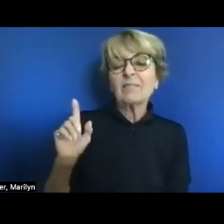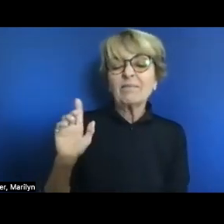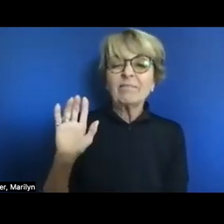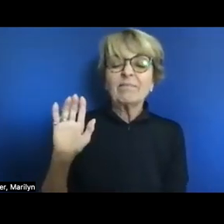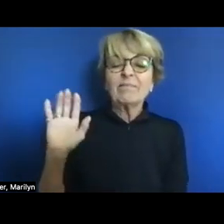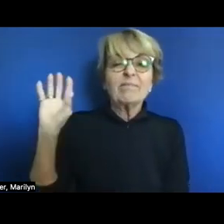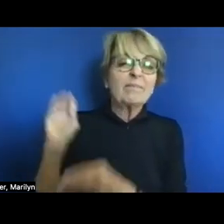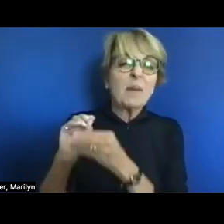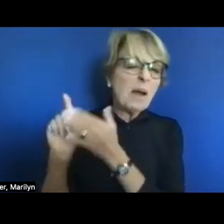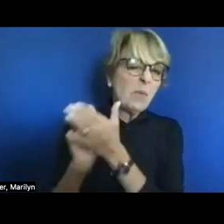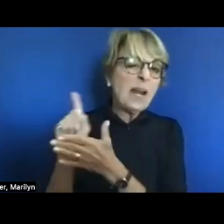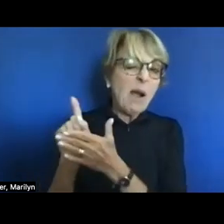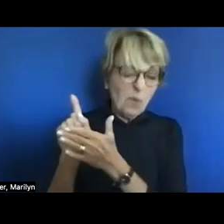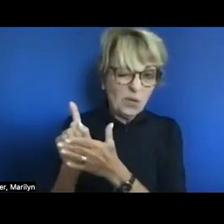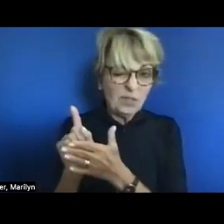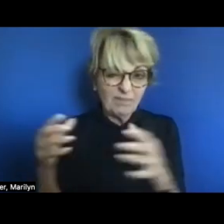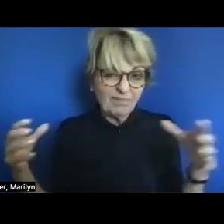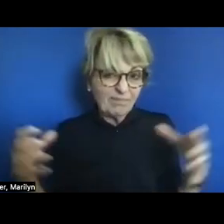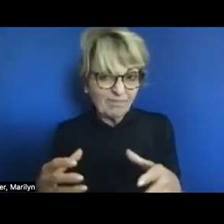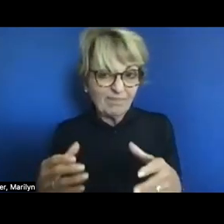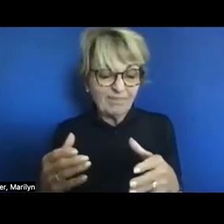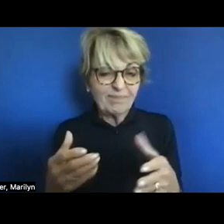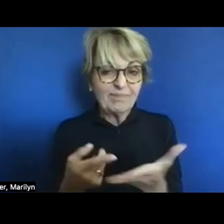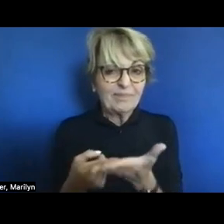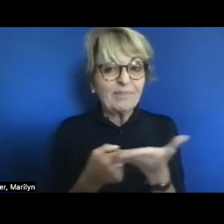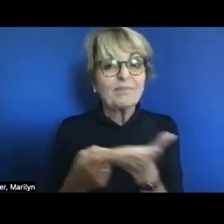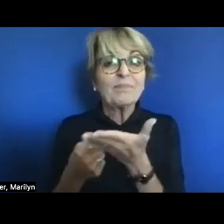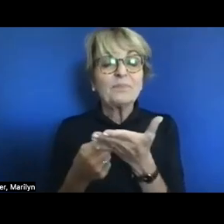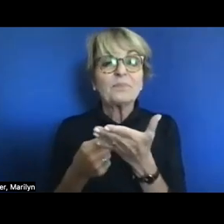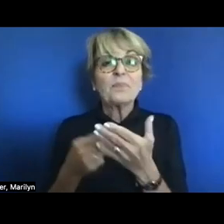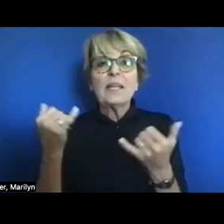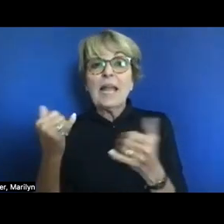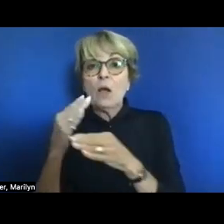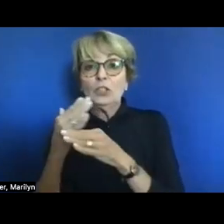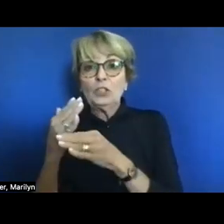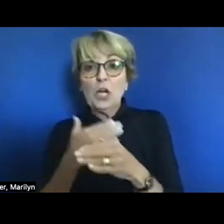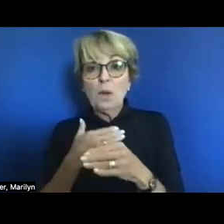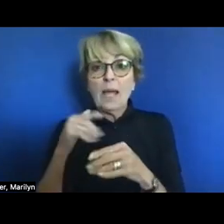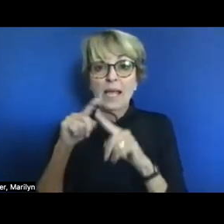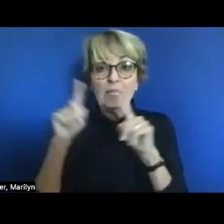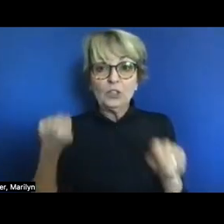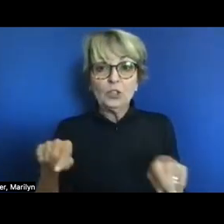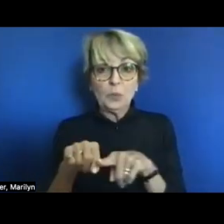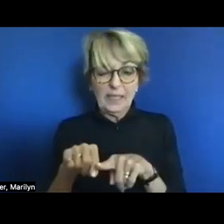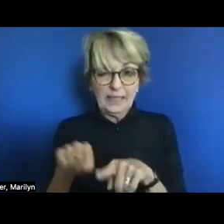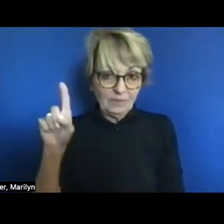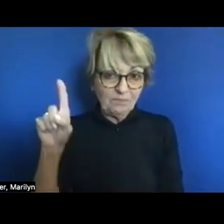total for the time that we're here together. Okay, let me share my screen. One second.